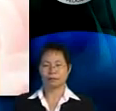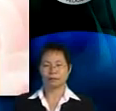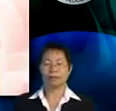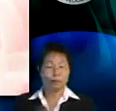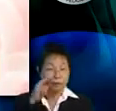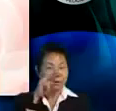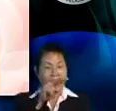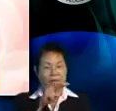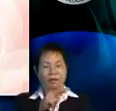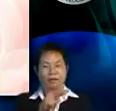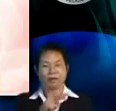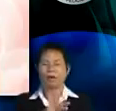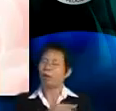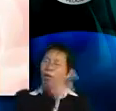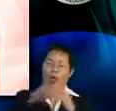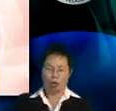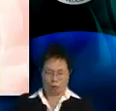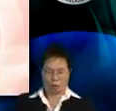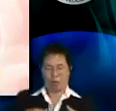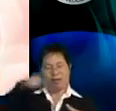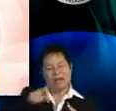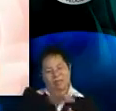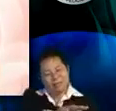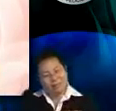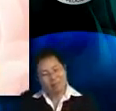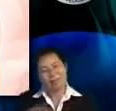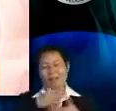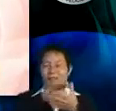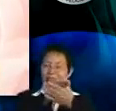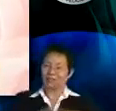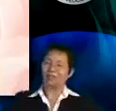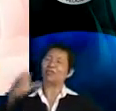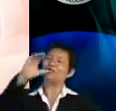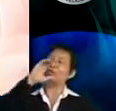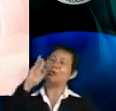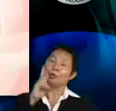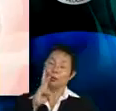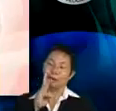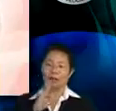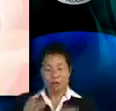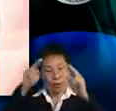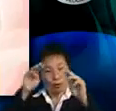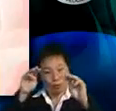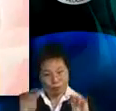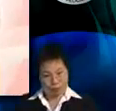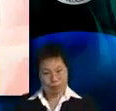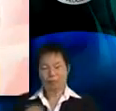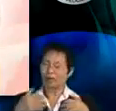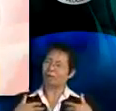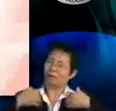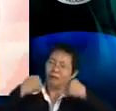You see, every living creature needs clean and safe drinking water. Humans can survive